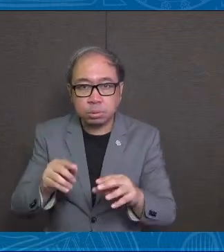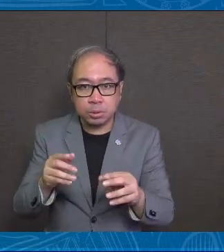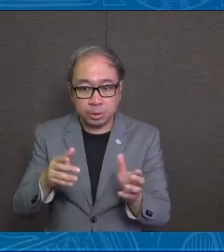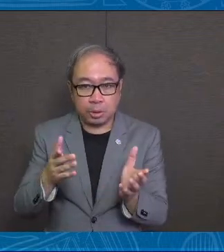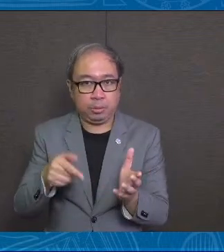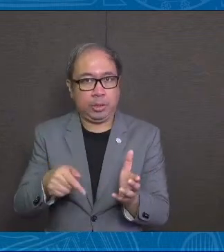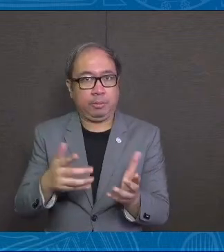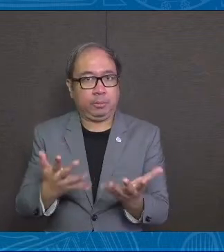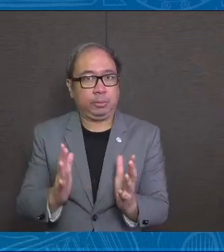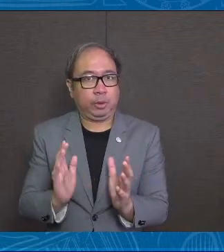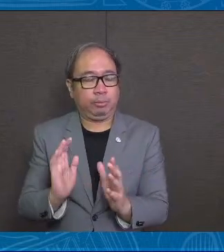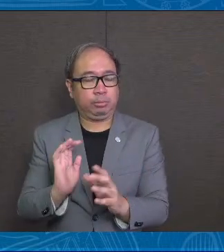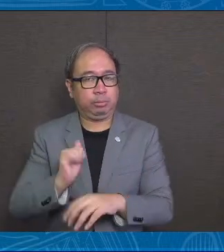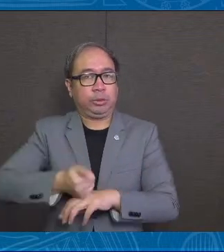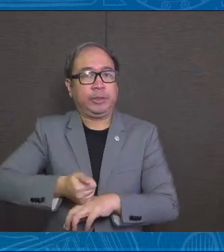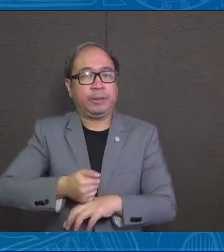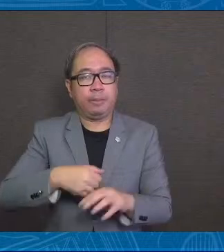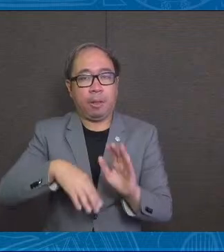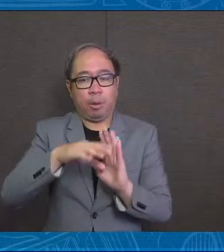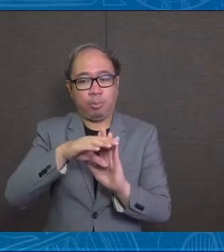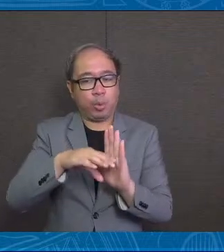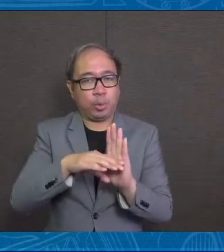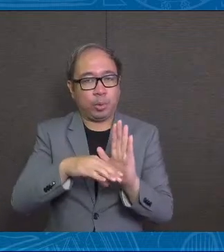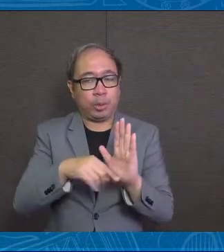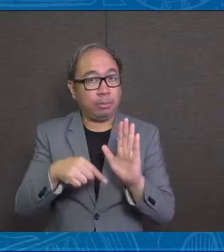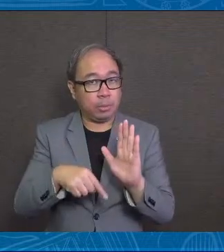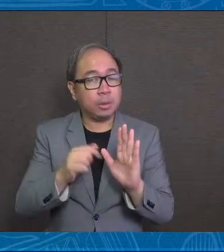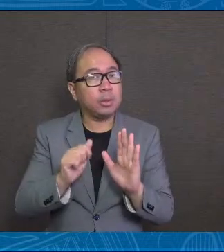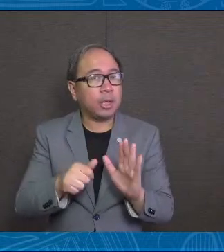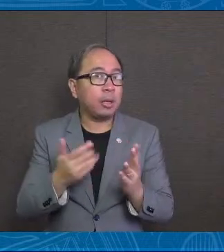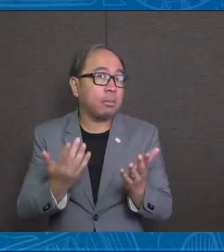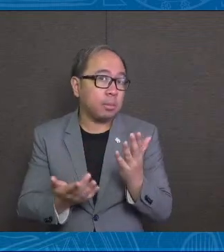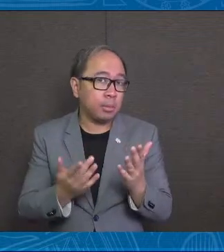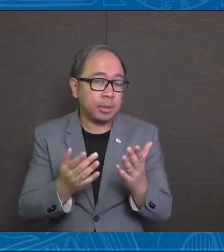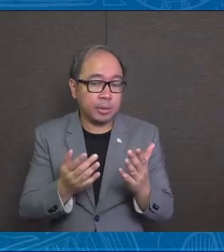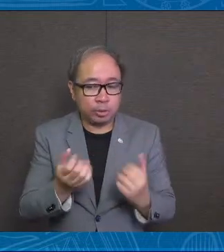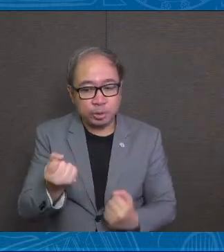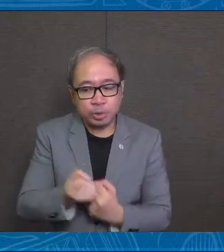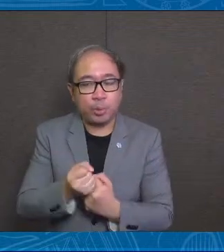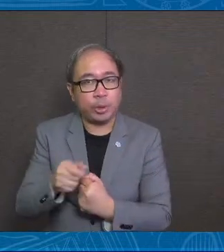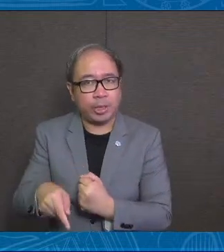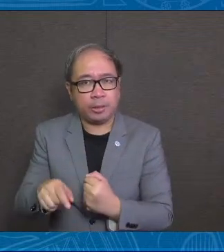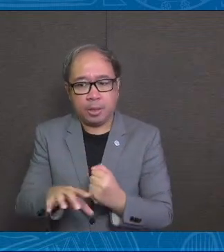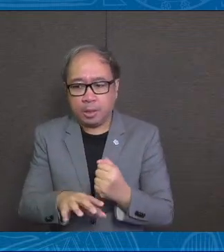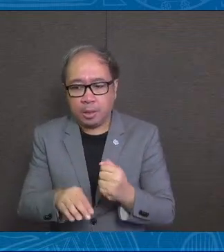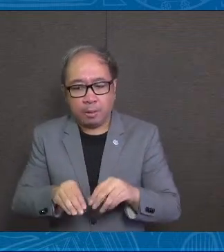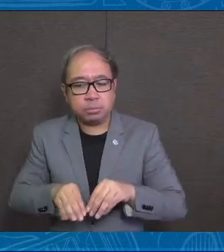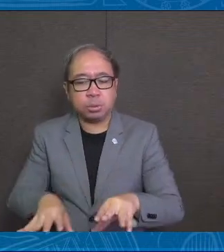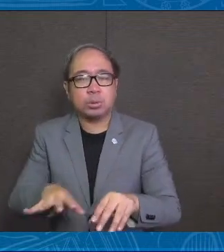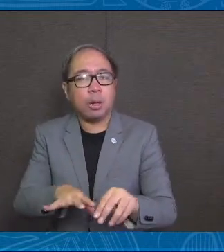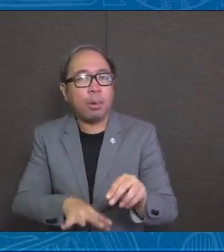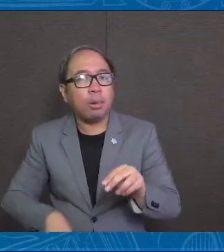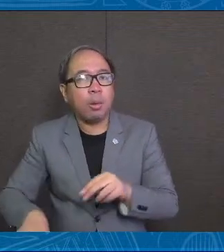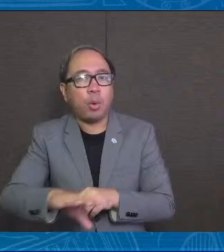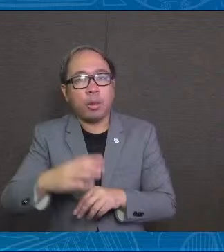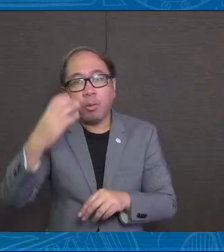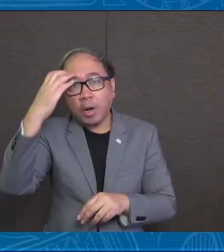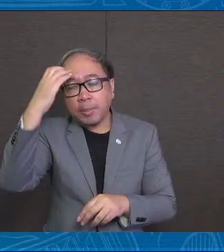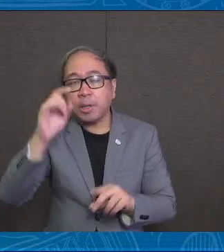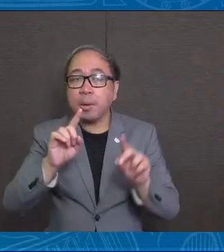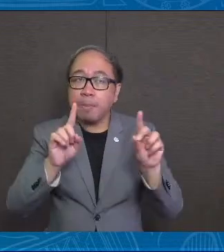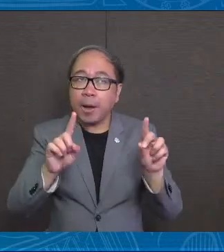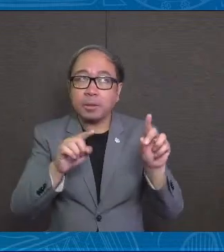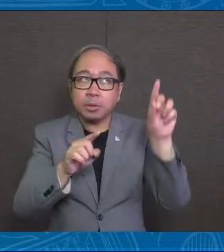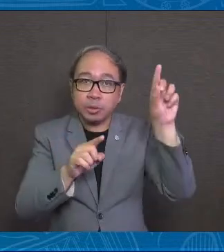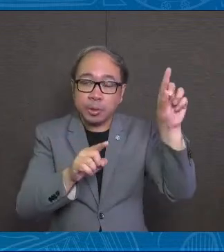programs that we can help implement at the local government and also supported by the central government. So I just wanted